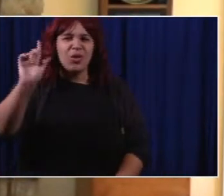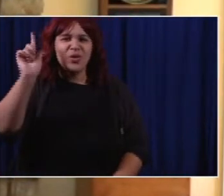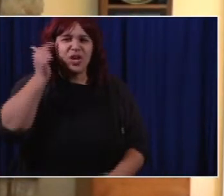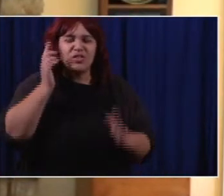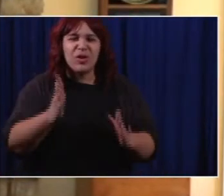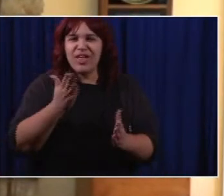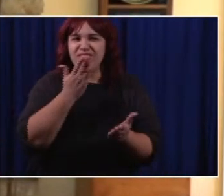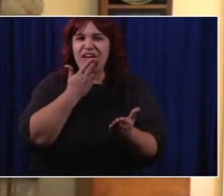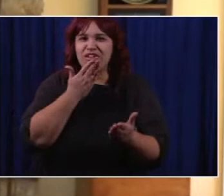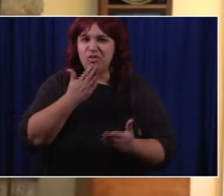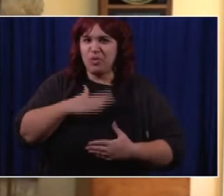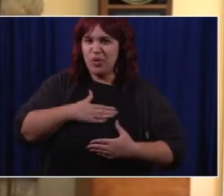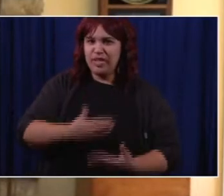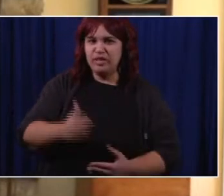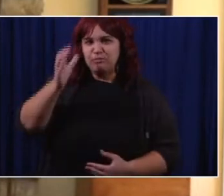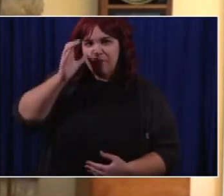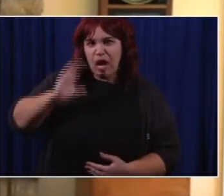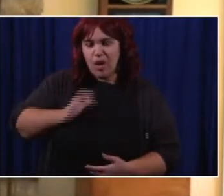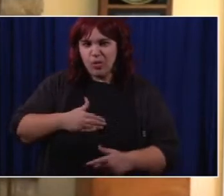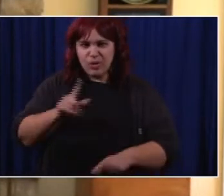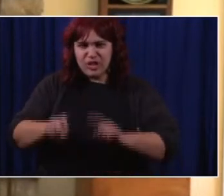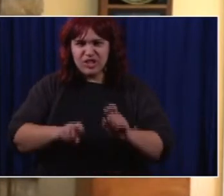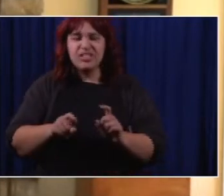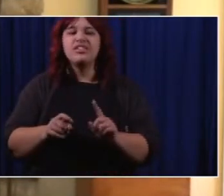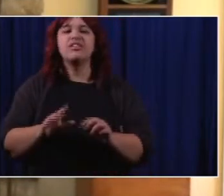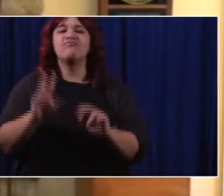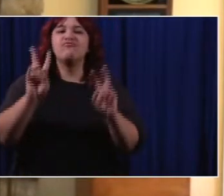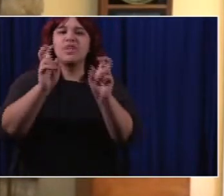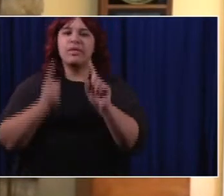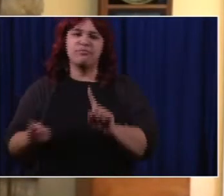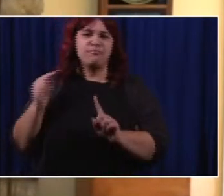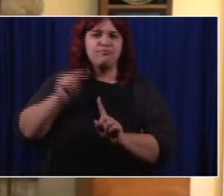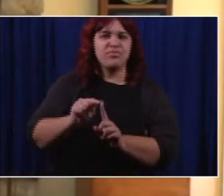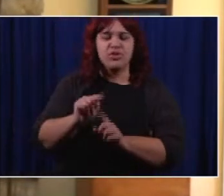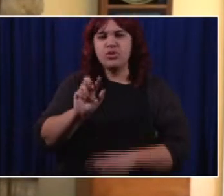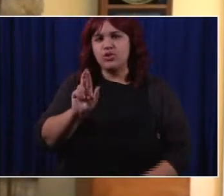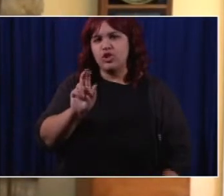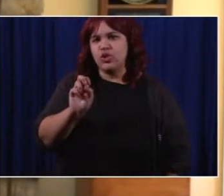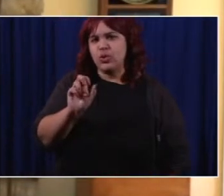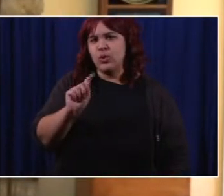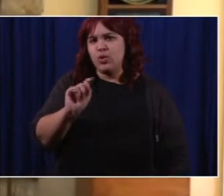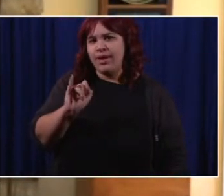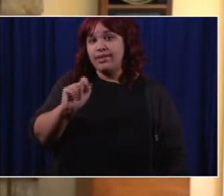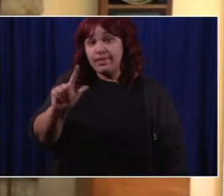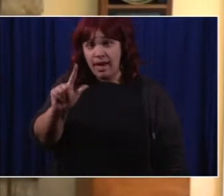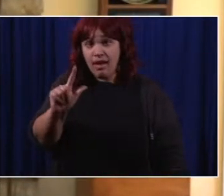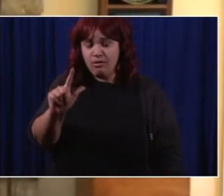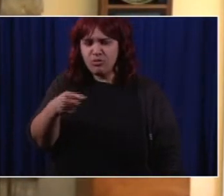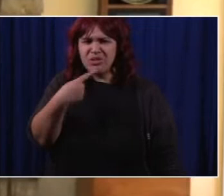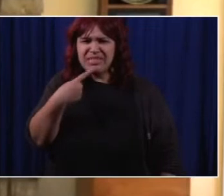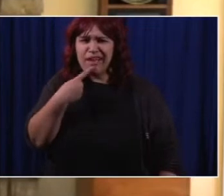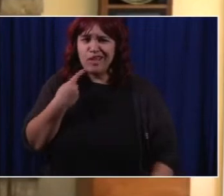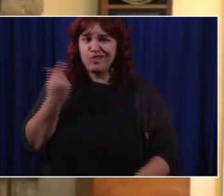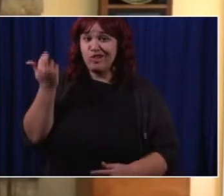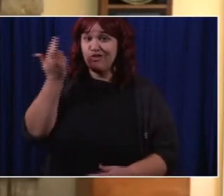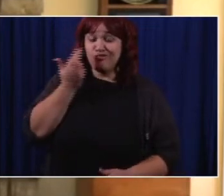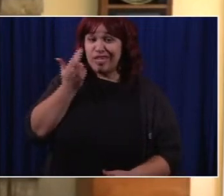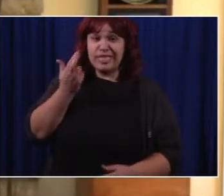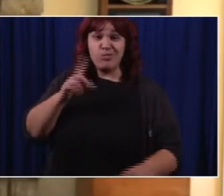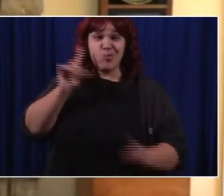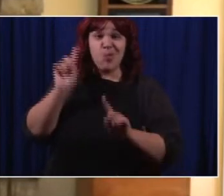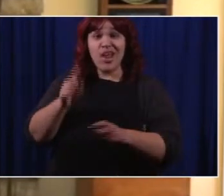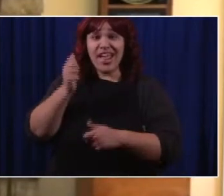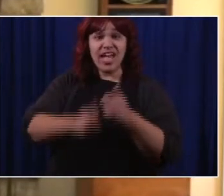back to retail and this reissuing of the order, I know you say this is to protect both the employees and the